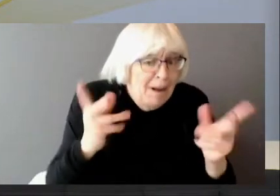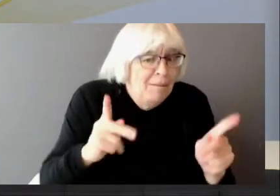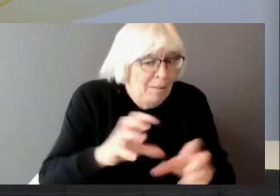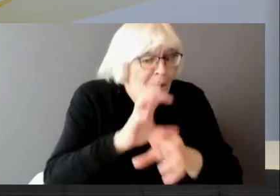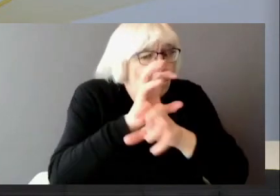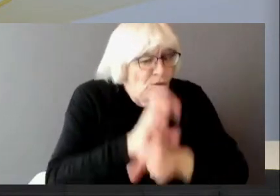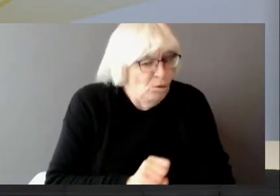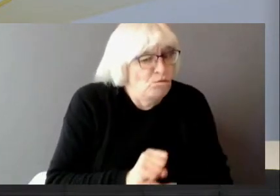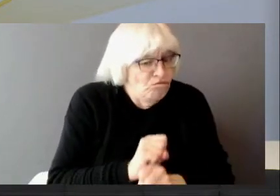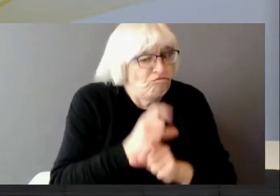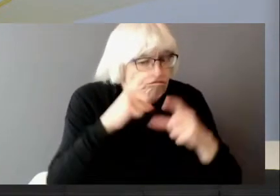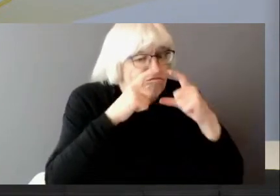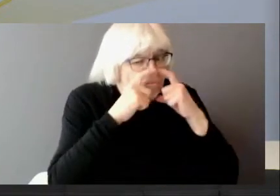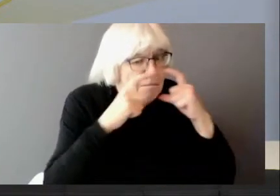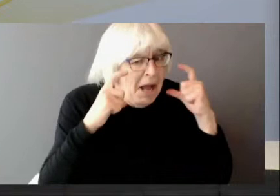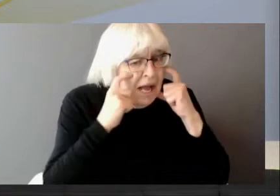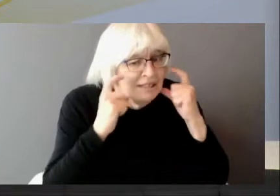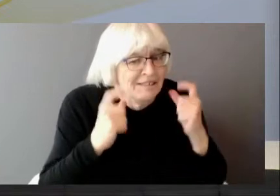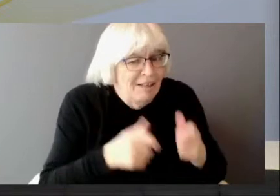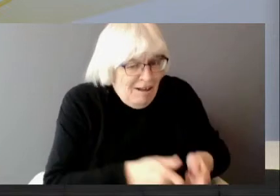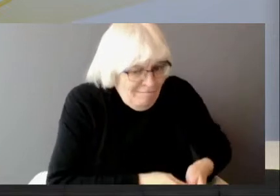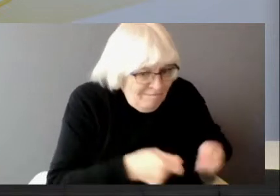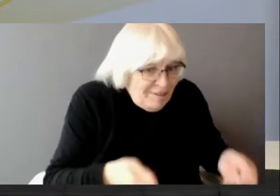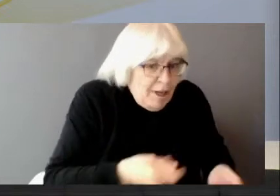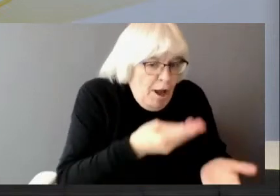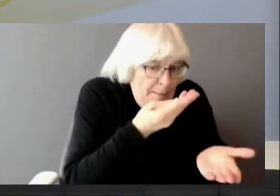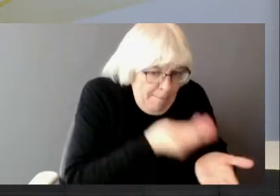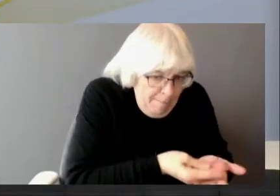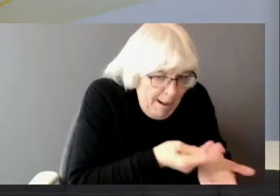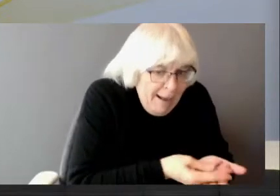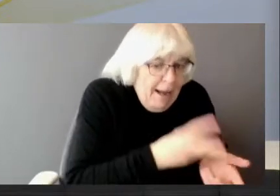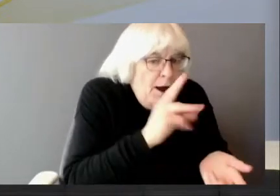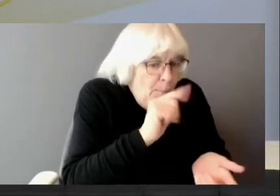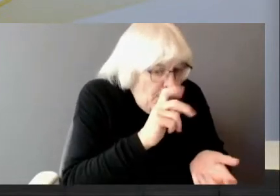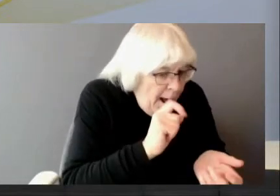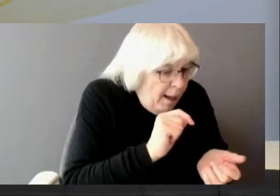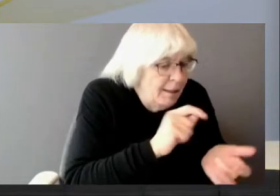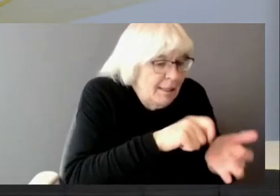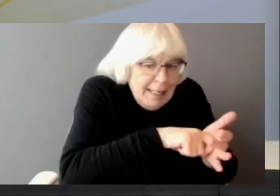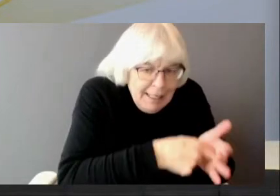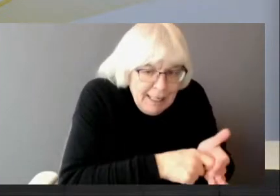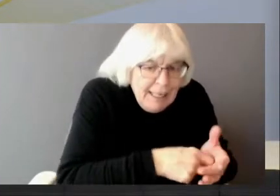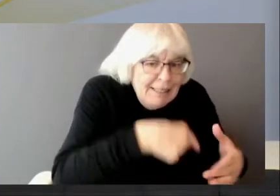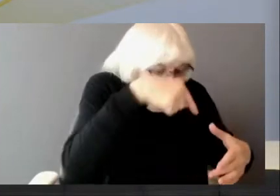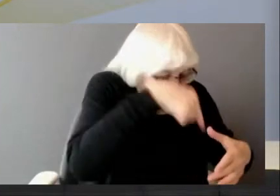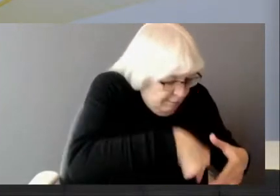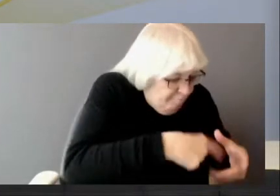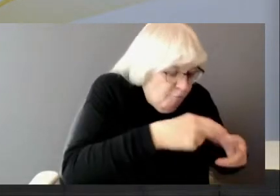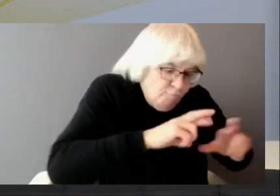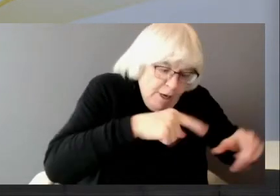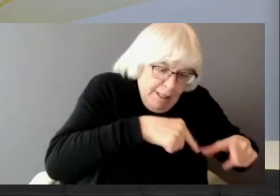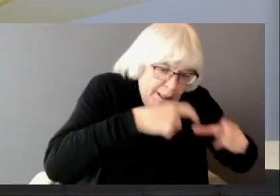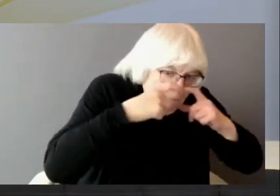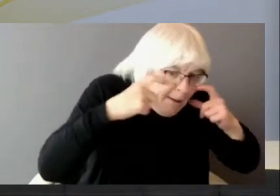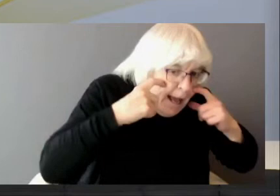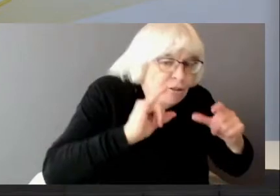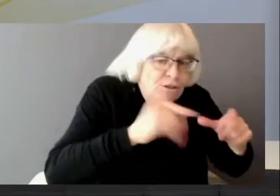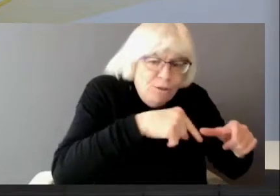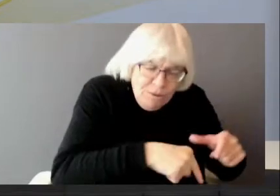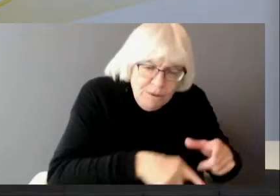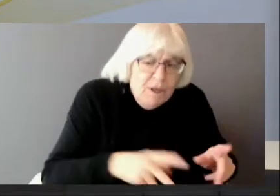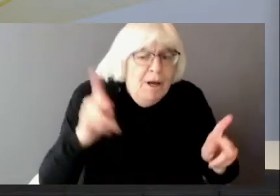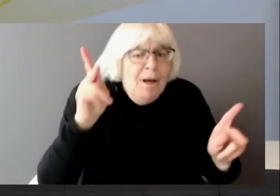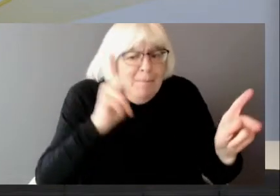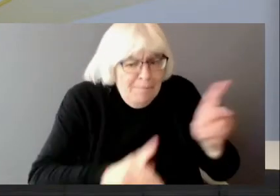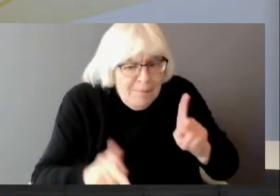their keys, and their mask. Thank you to individual islanders, businesses, and organizations for stepping up and supporting compliance with